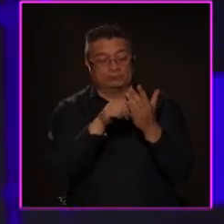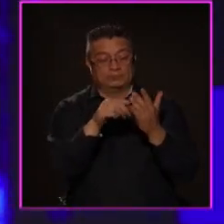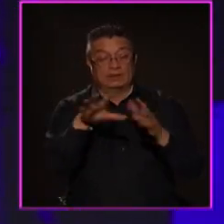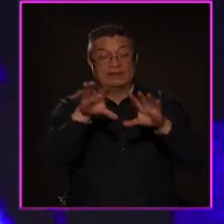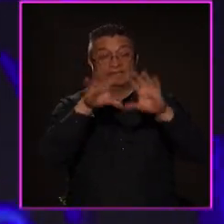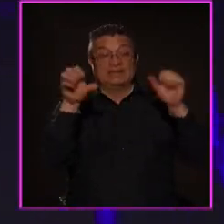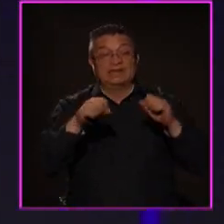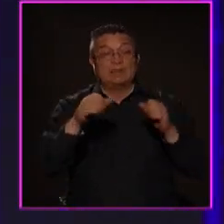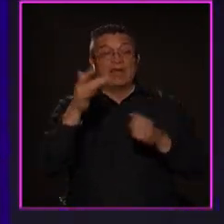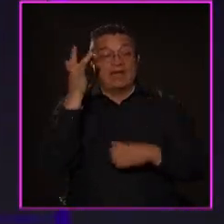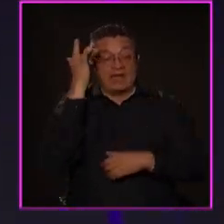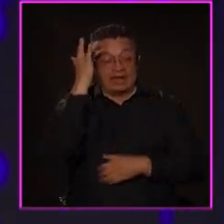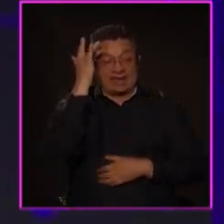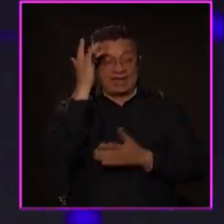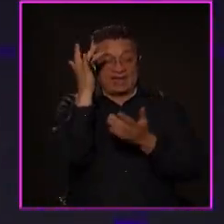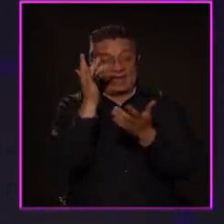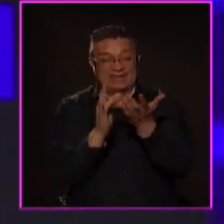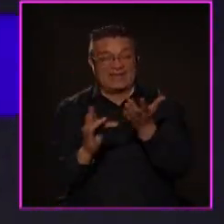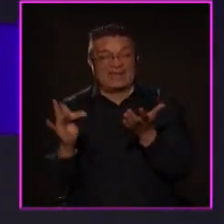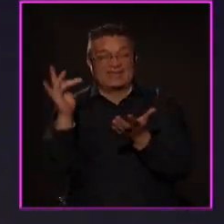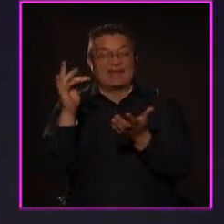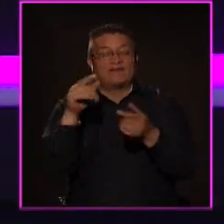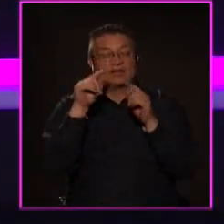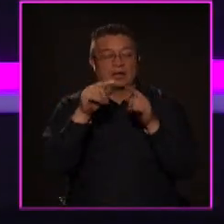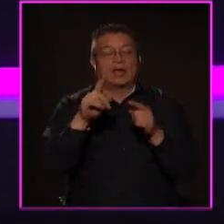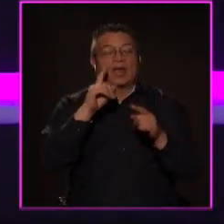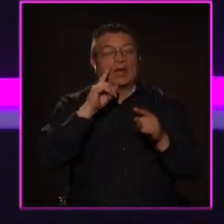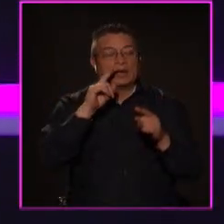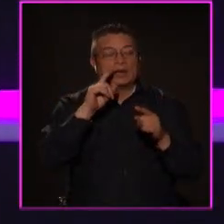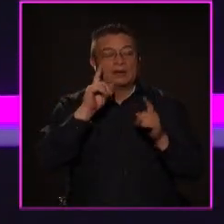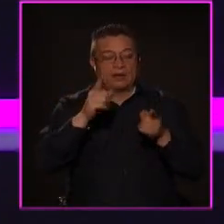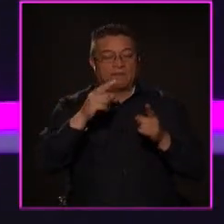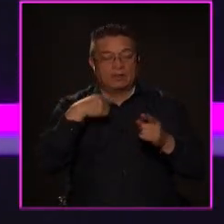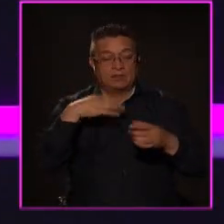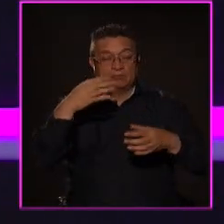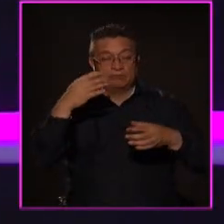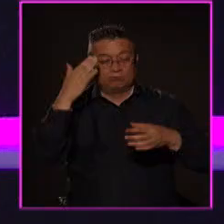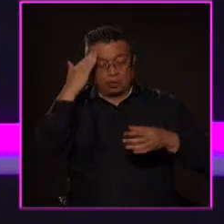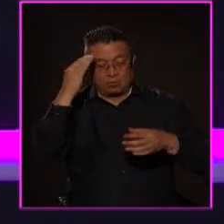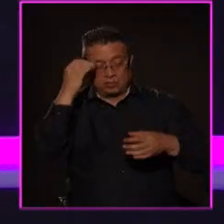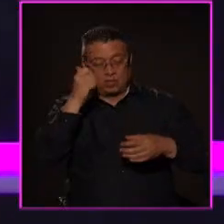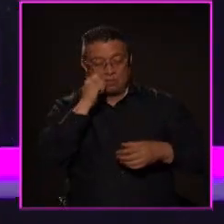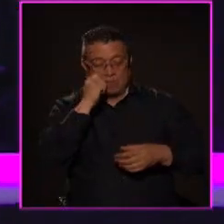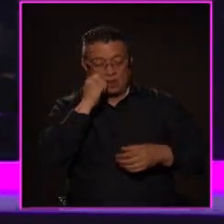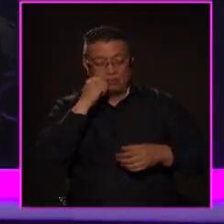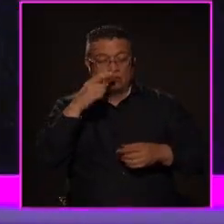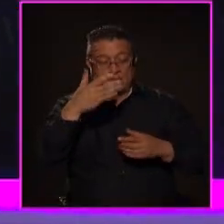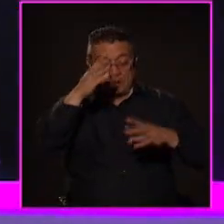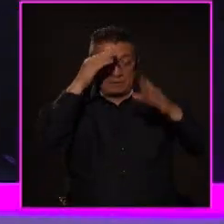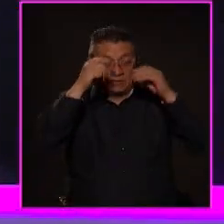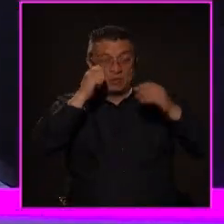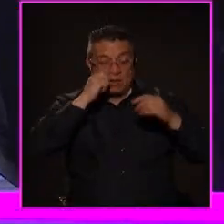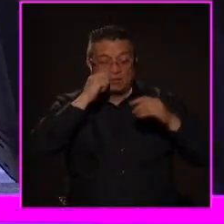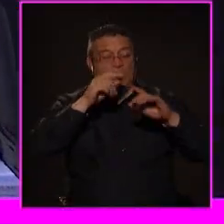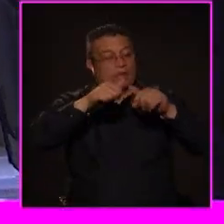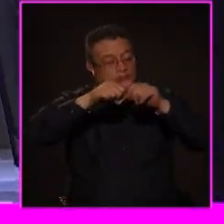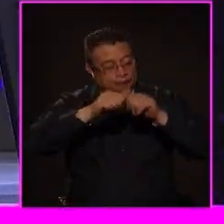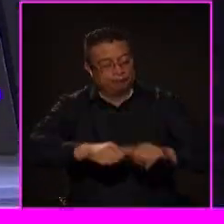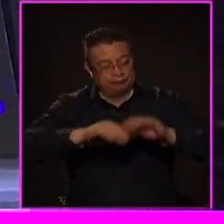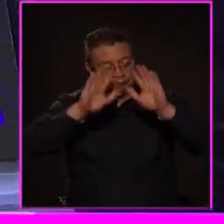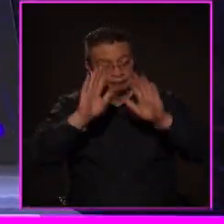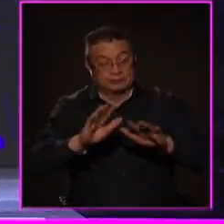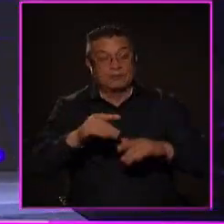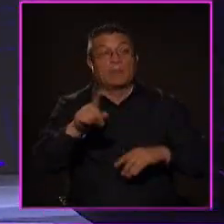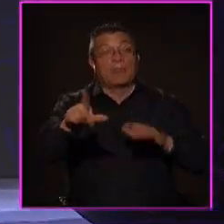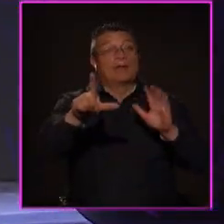we maintain human judgment and expertise. So I think that now policymakers and legislators, they